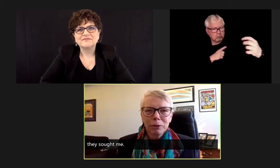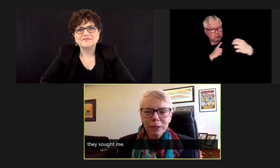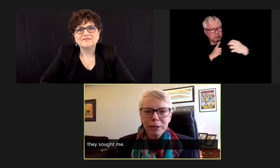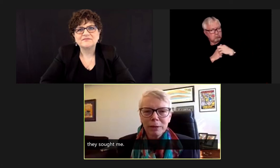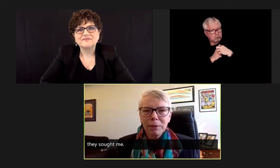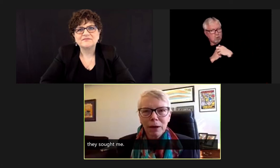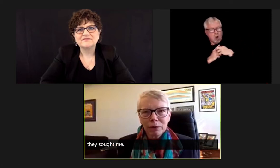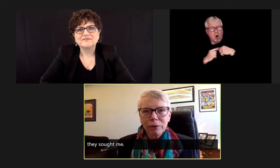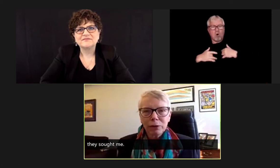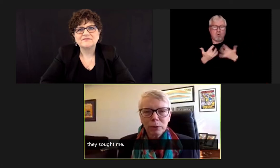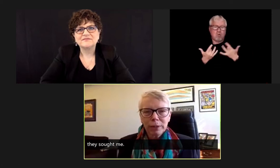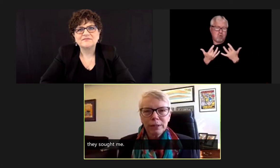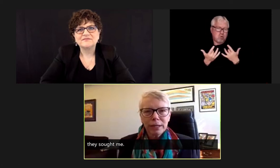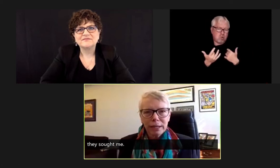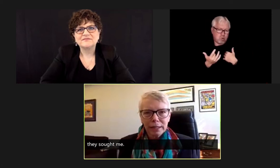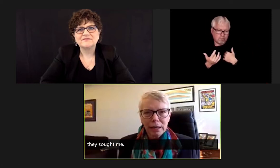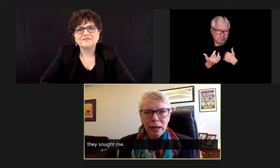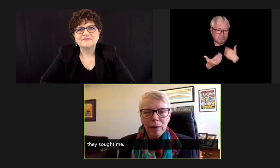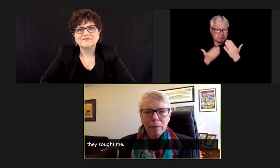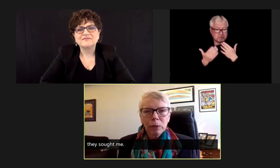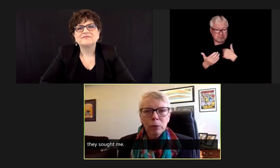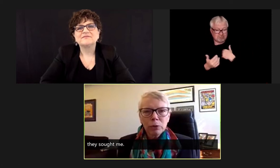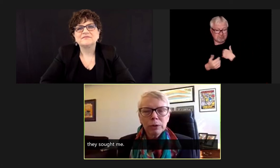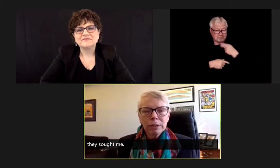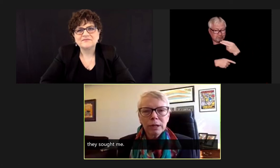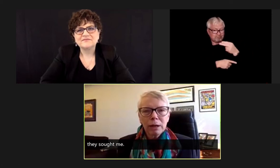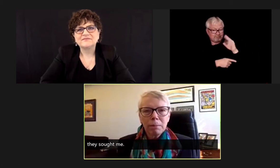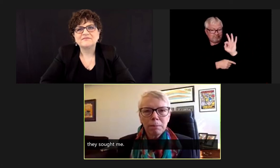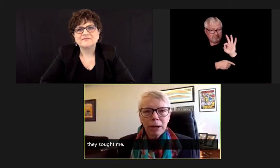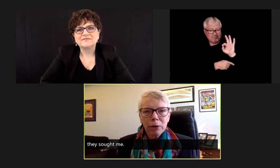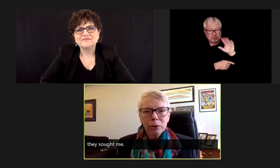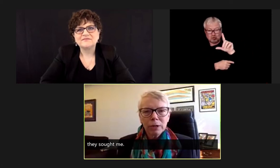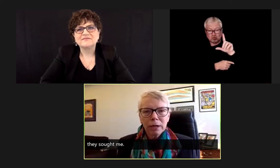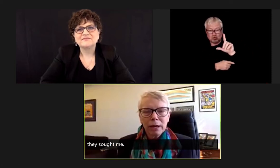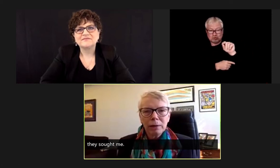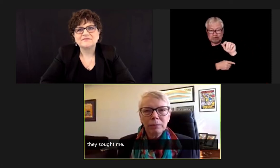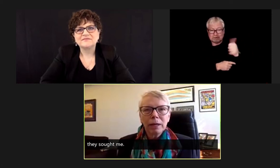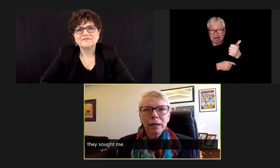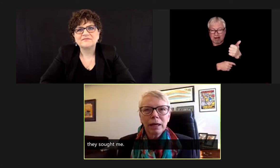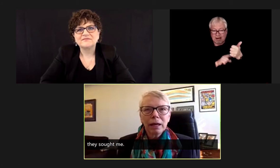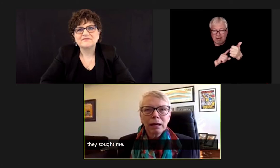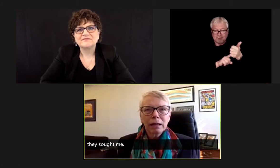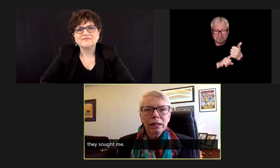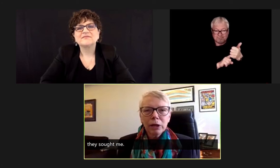file numbers mixed up, but House File 2010, which was about